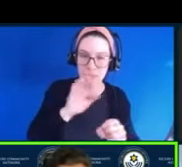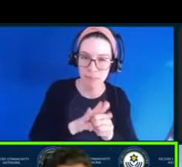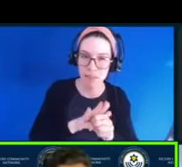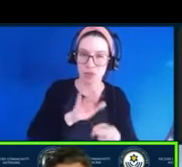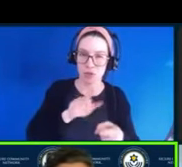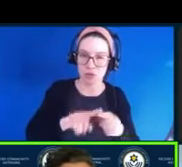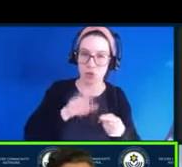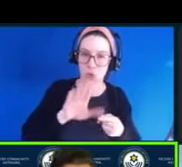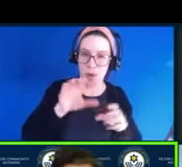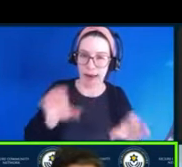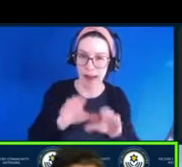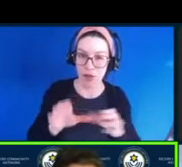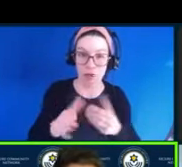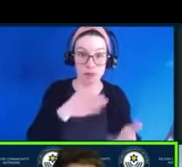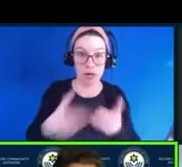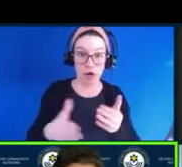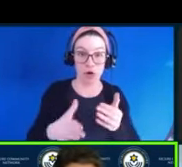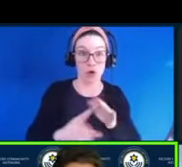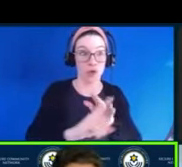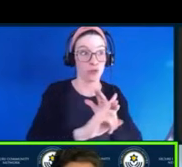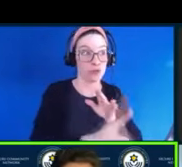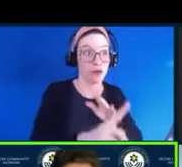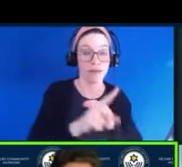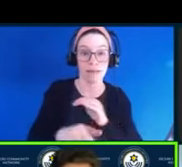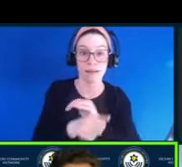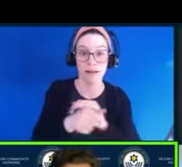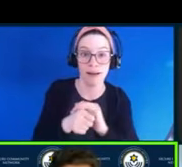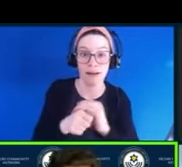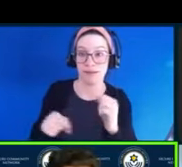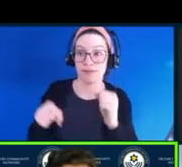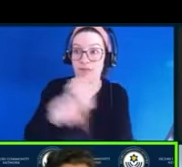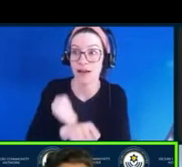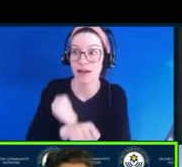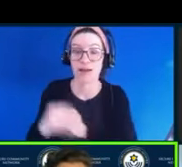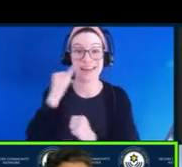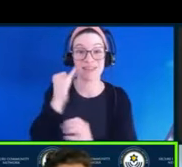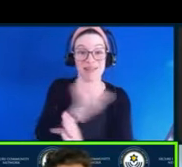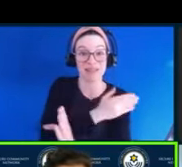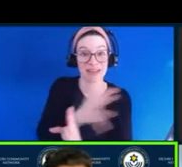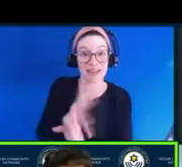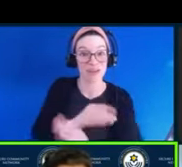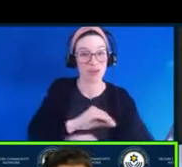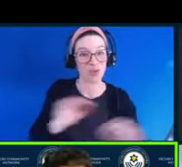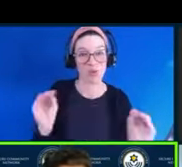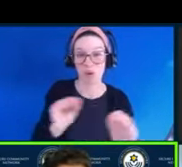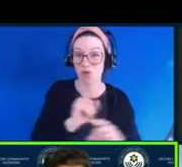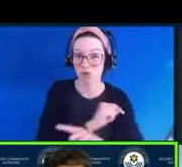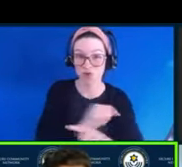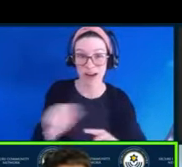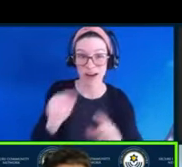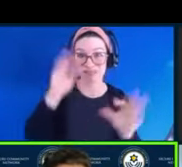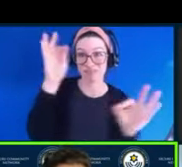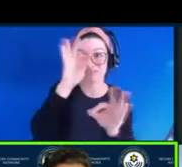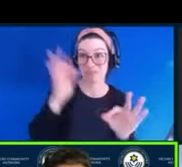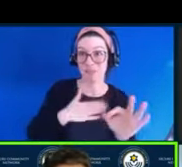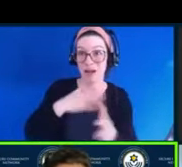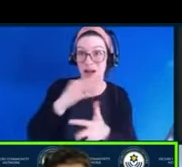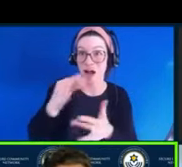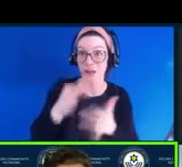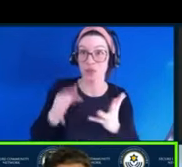to hide or fight, but if you don't have the training and you don't know what your options are, you can't think through it and fear creeps